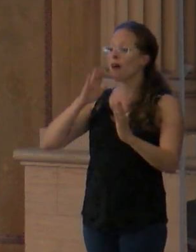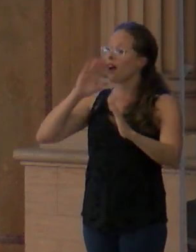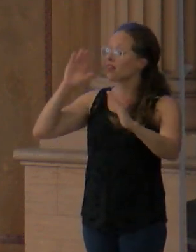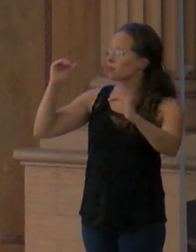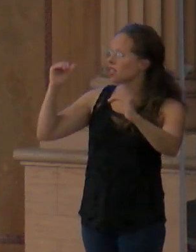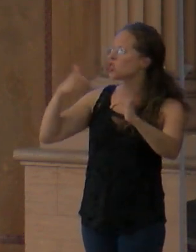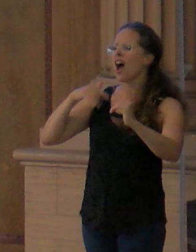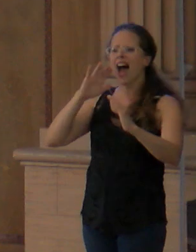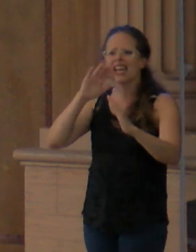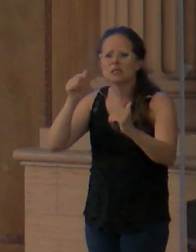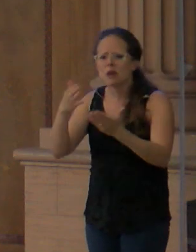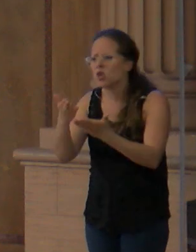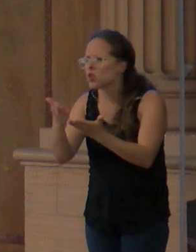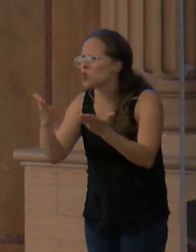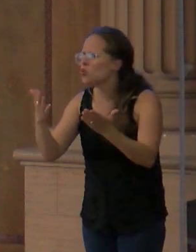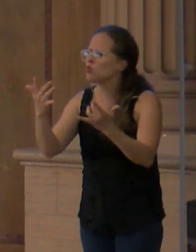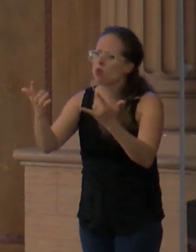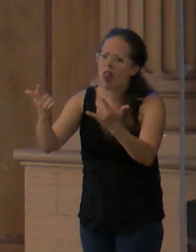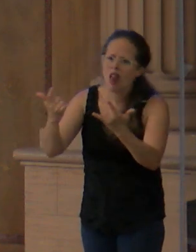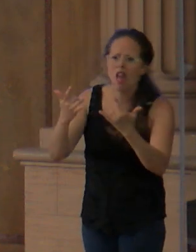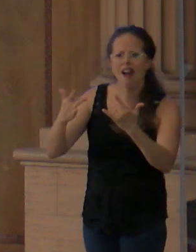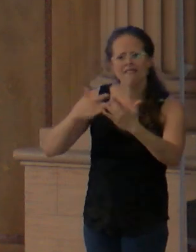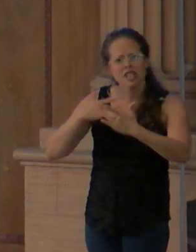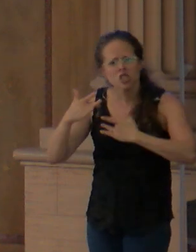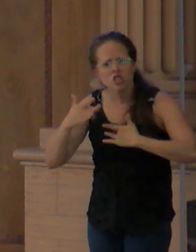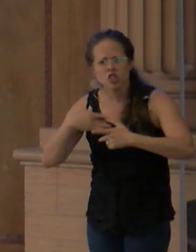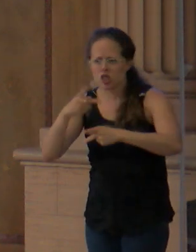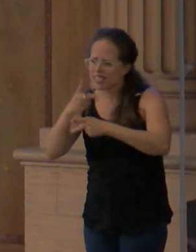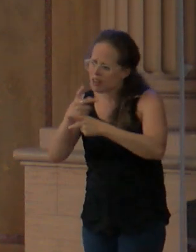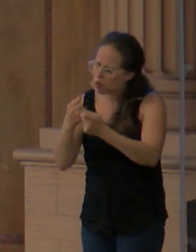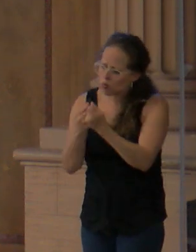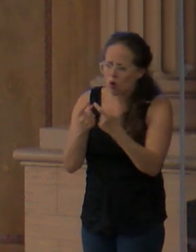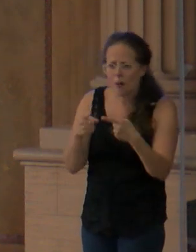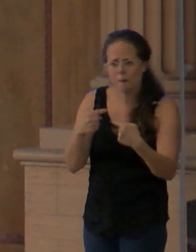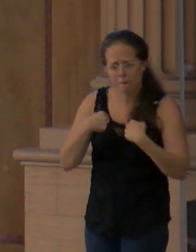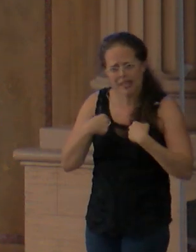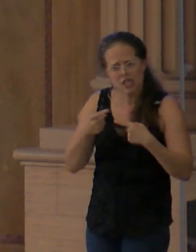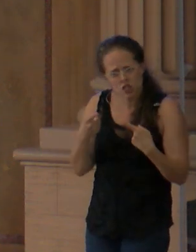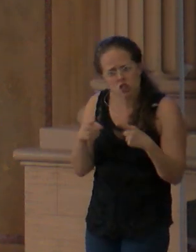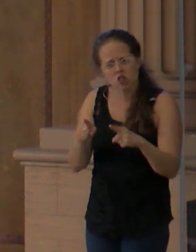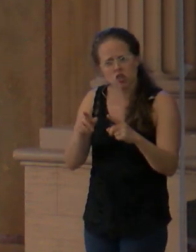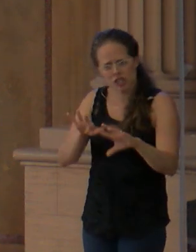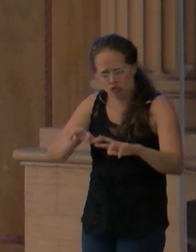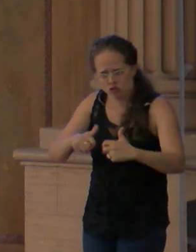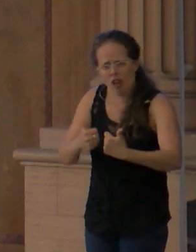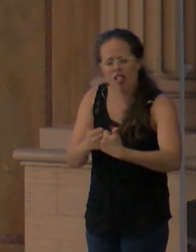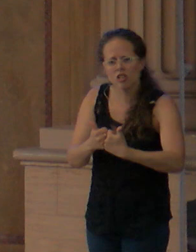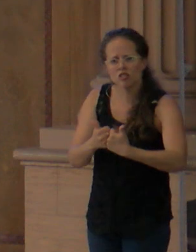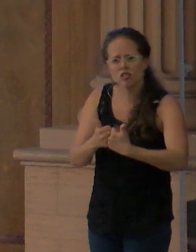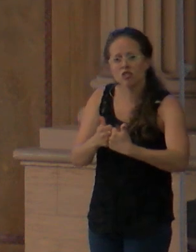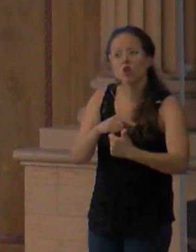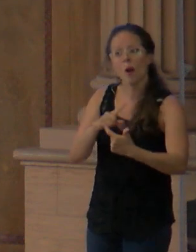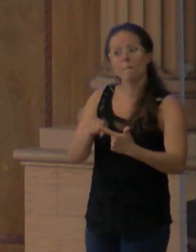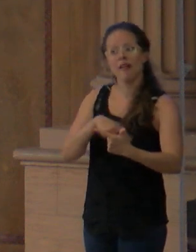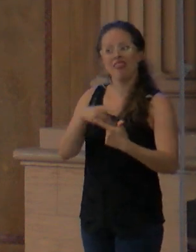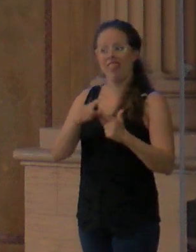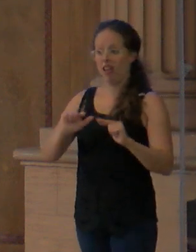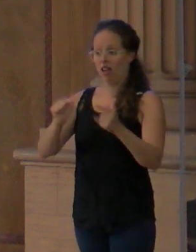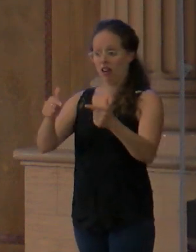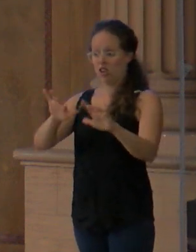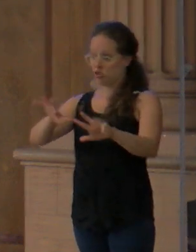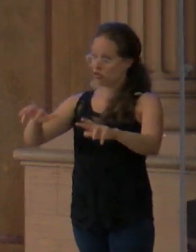and concern from you when I'm going through a hard time, but if you're going through a hard time, I don't give the same kind of effort that I expect from you. And I have my